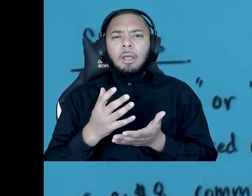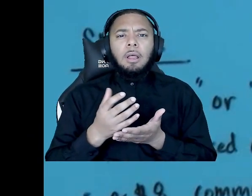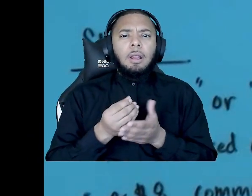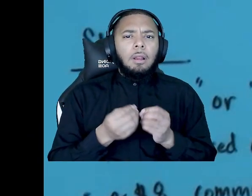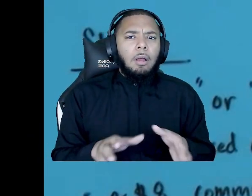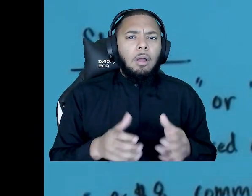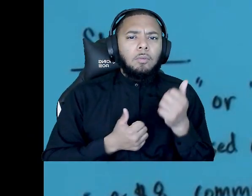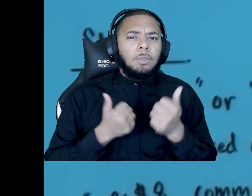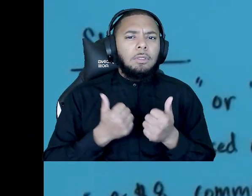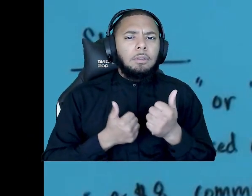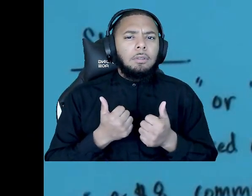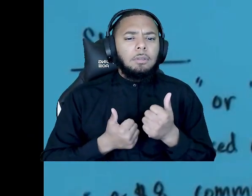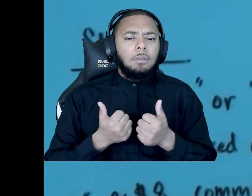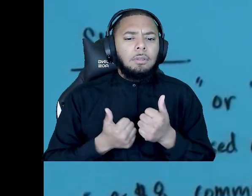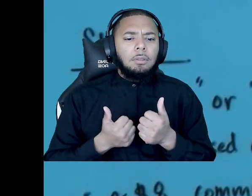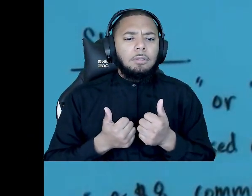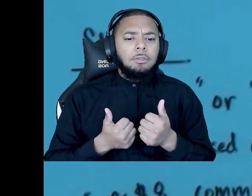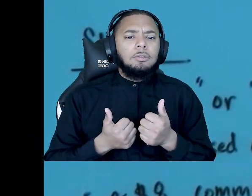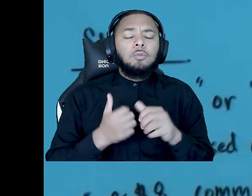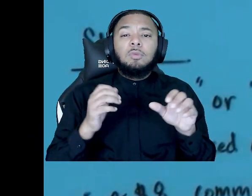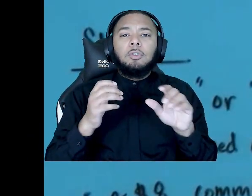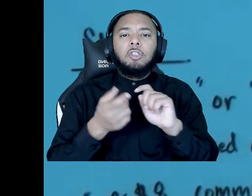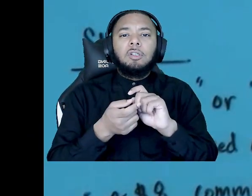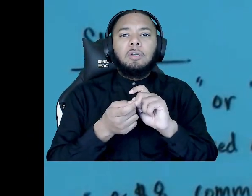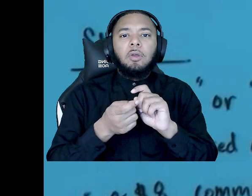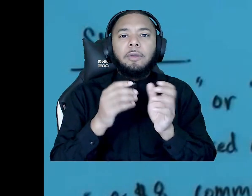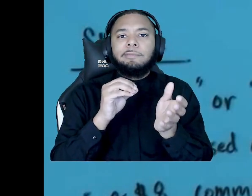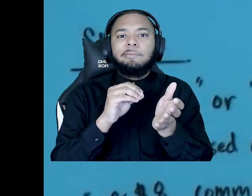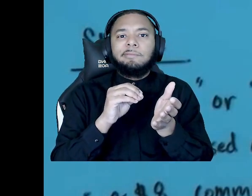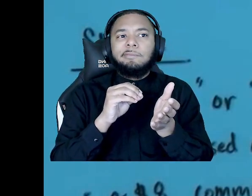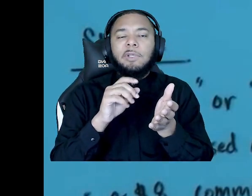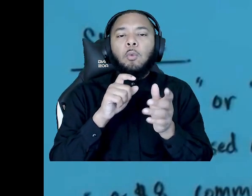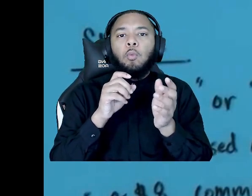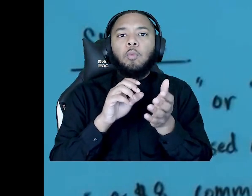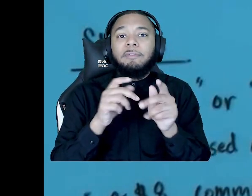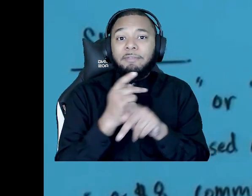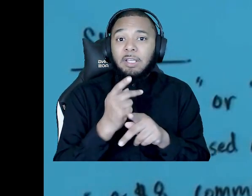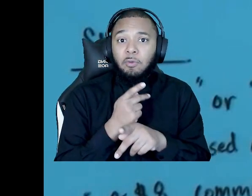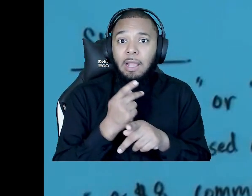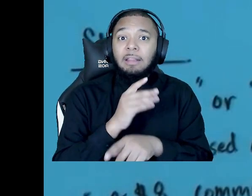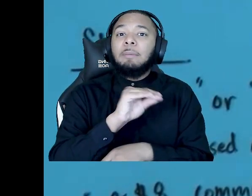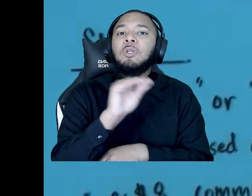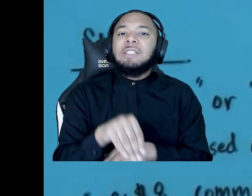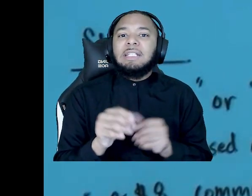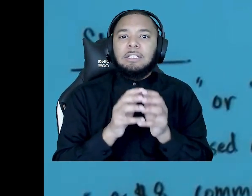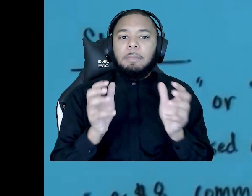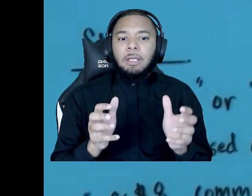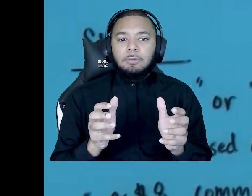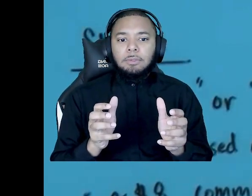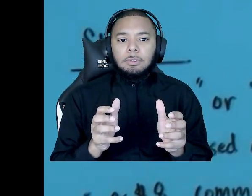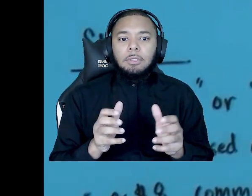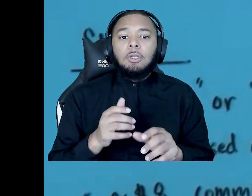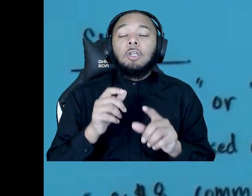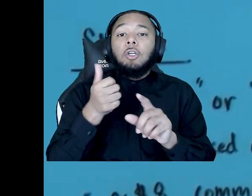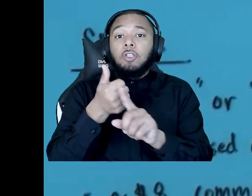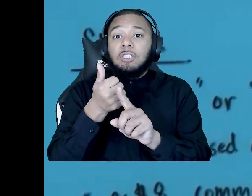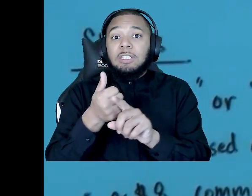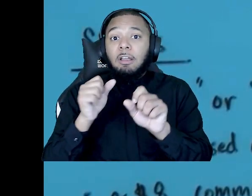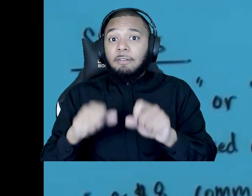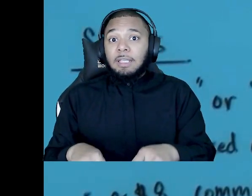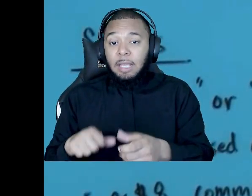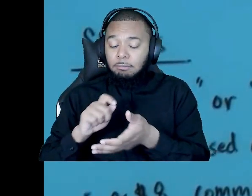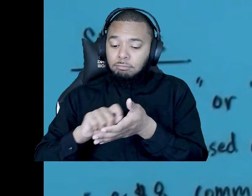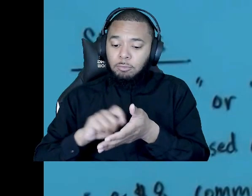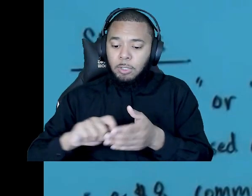percentage, and we're going to do this on a calculator, though you can do this using the standard algorithm if you so